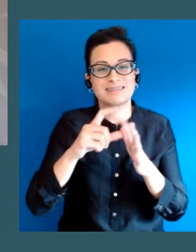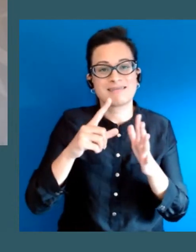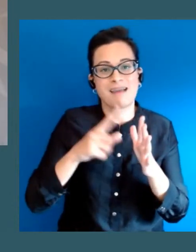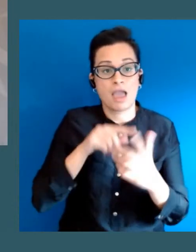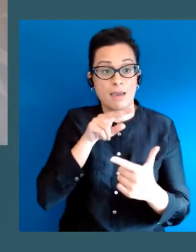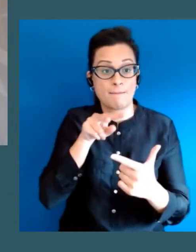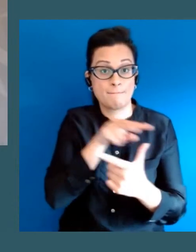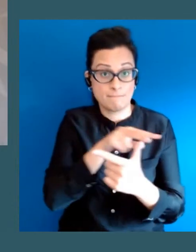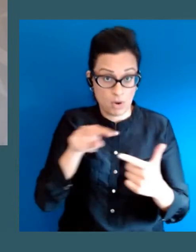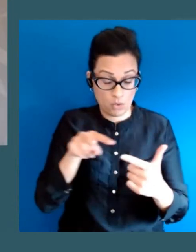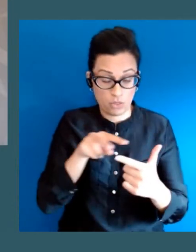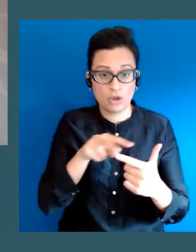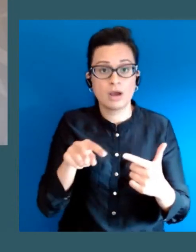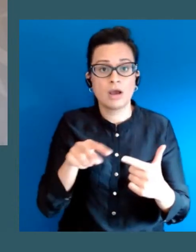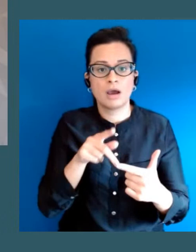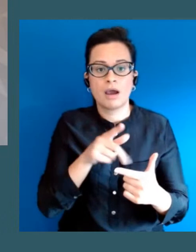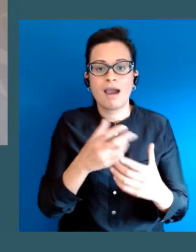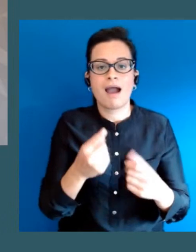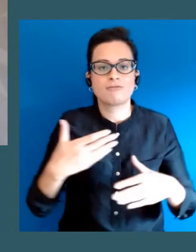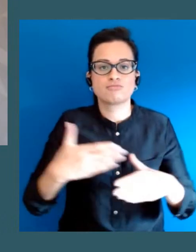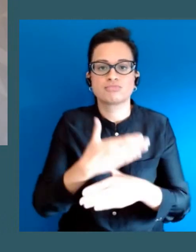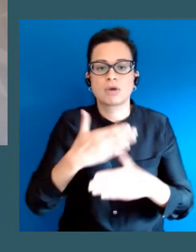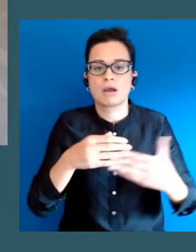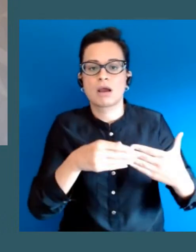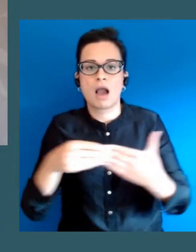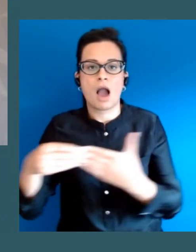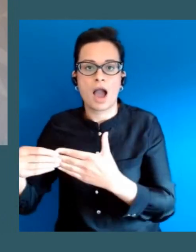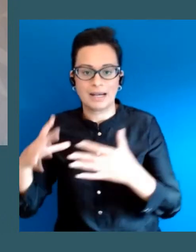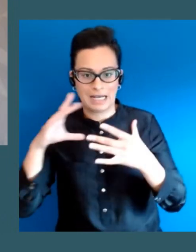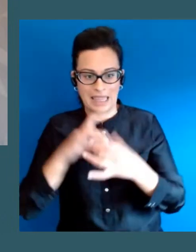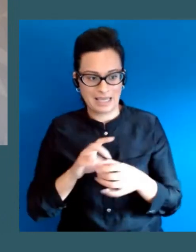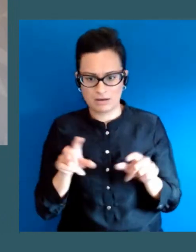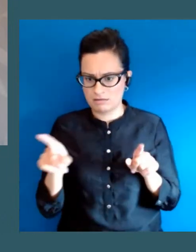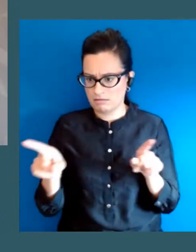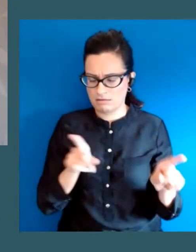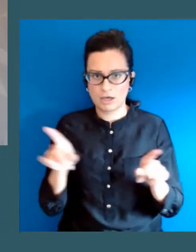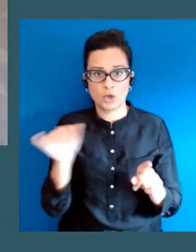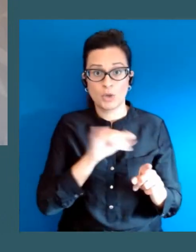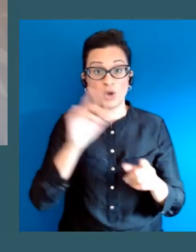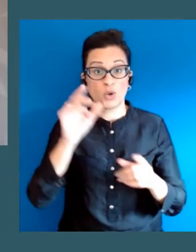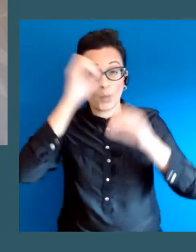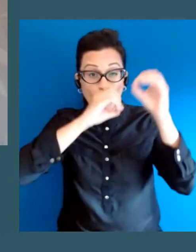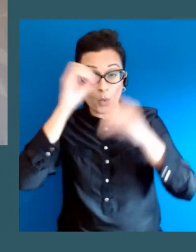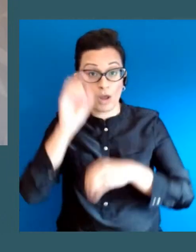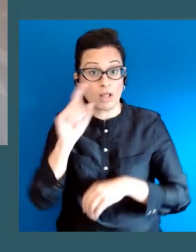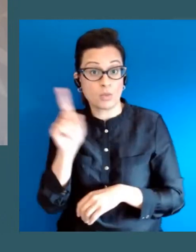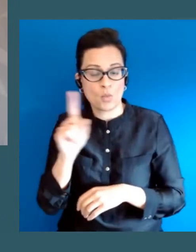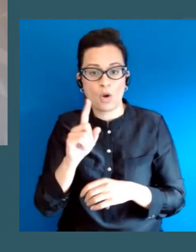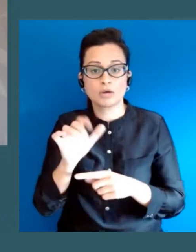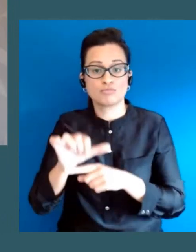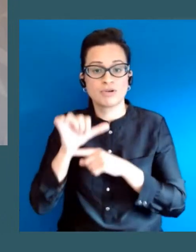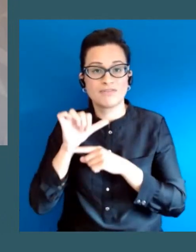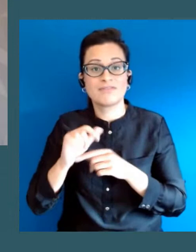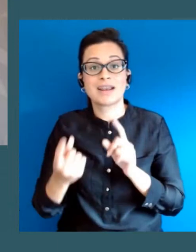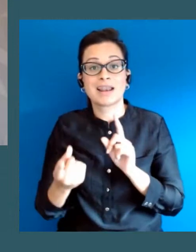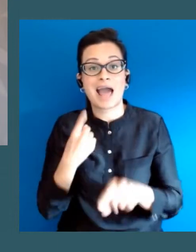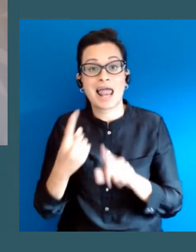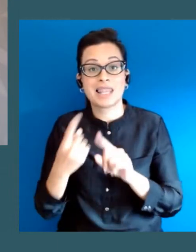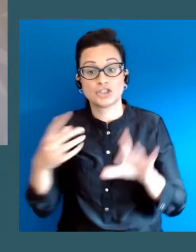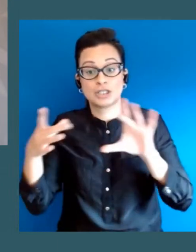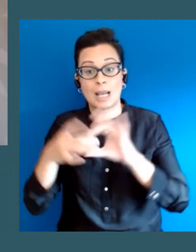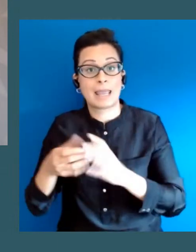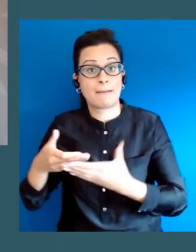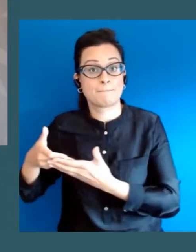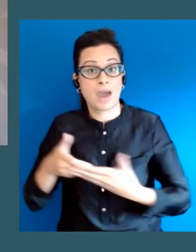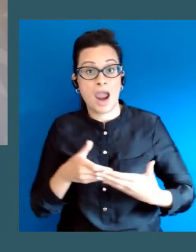group have the practical guidance around this. You can, if you just Google preventing allergy for your baby, it will come up, that guidance, and it